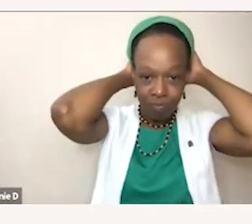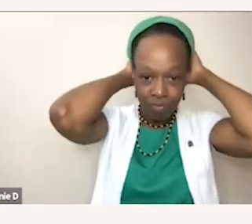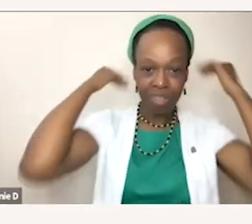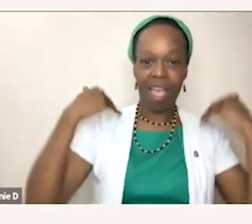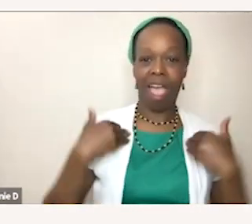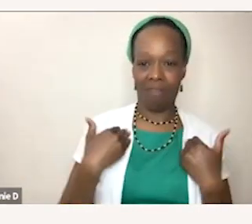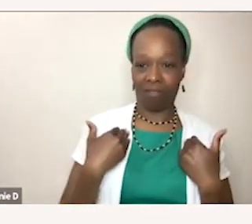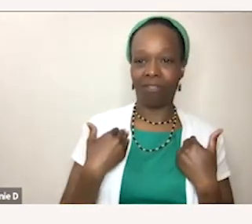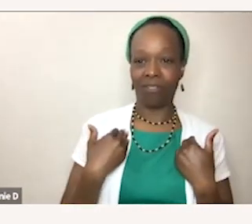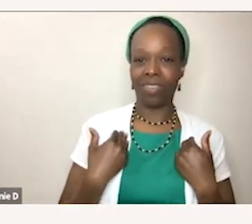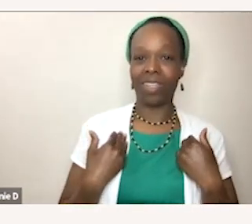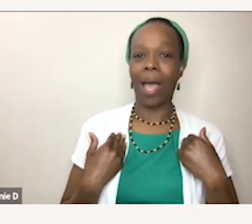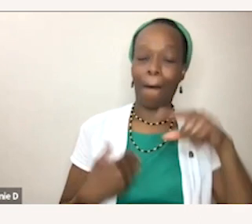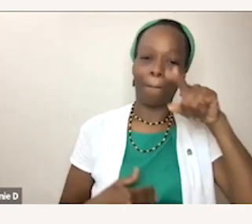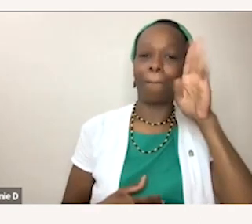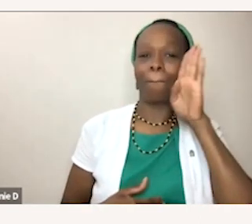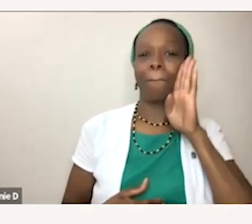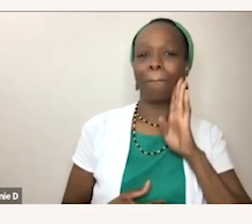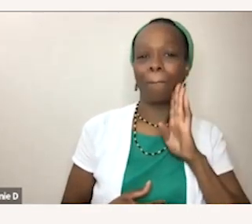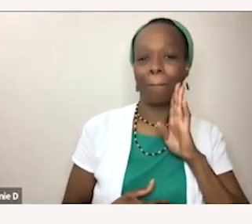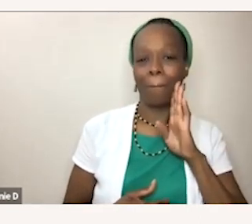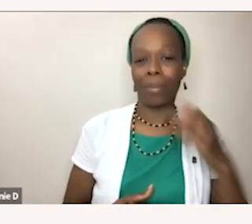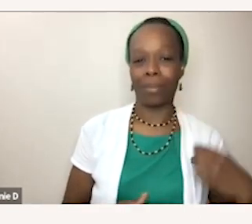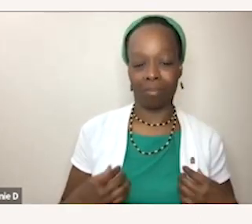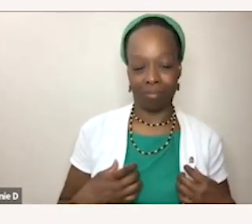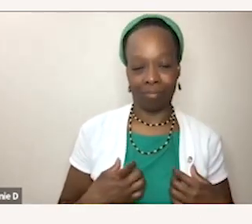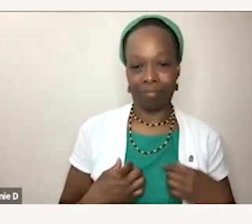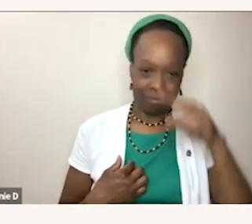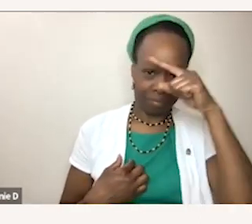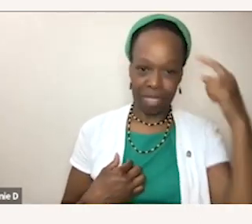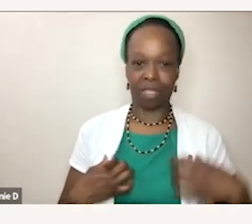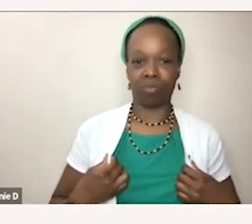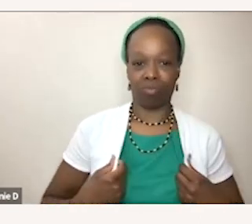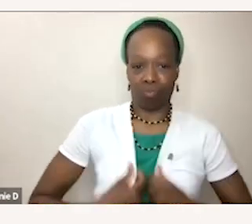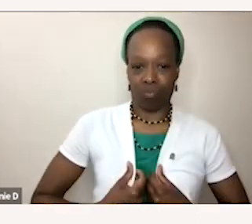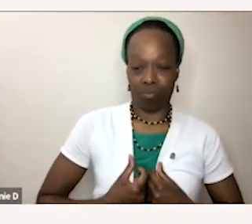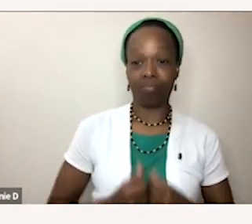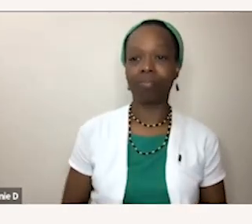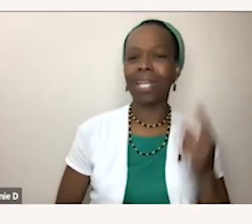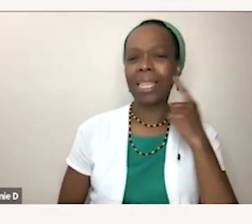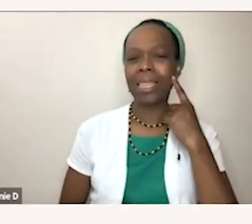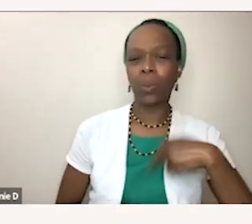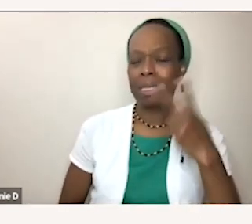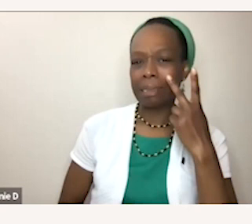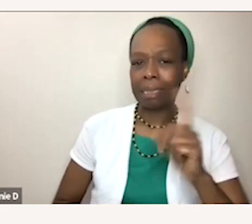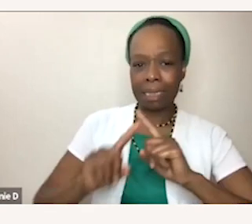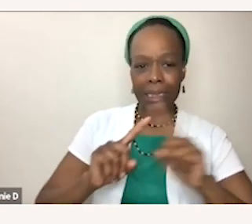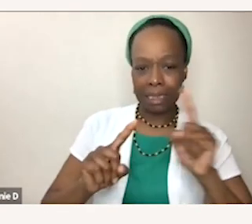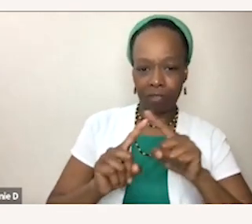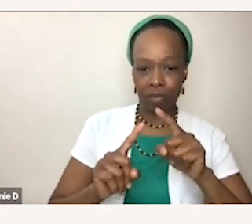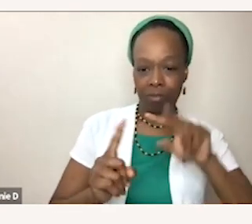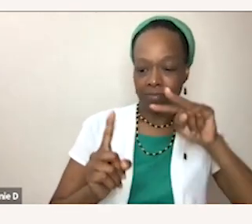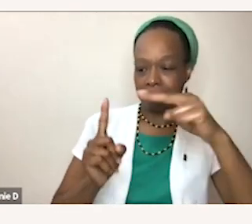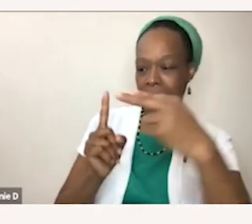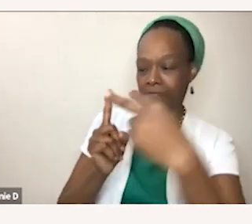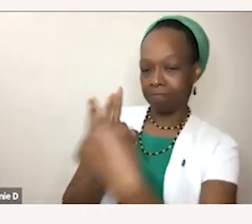wearing a black sweater. And so, you know, I think we've just sort of seen these different components, both what Ashley described